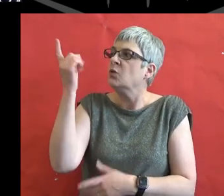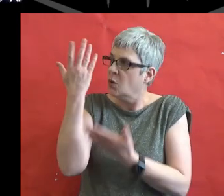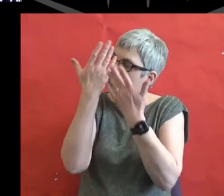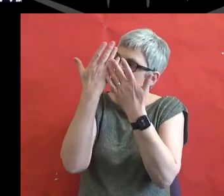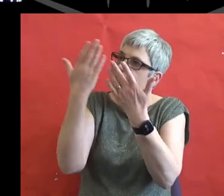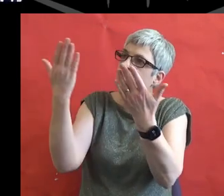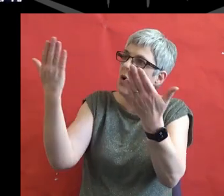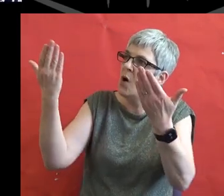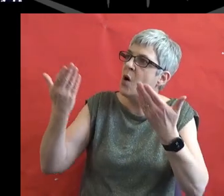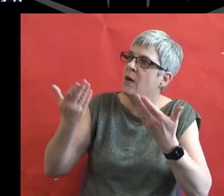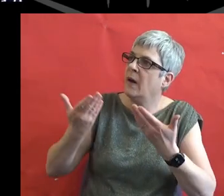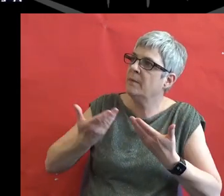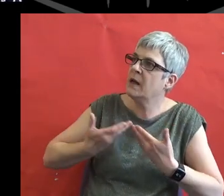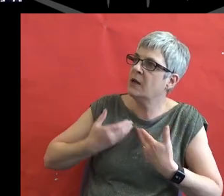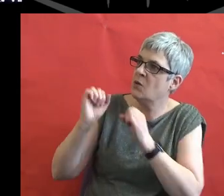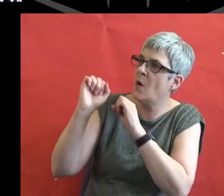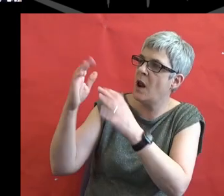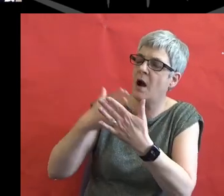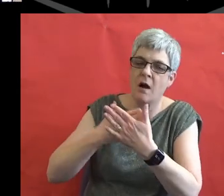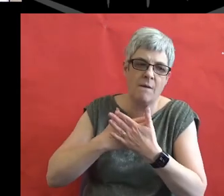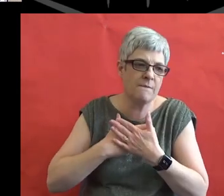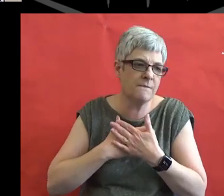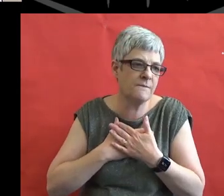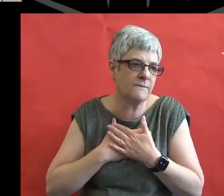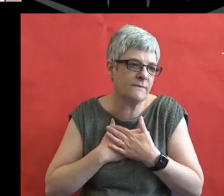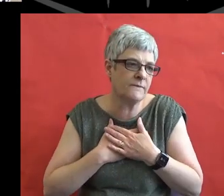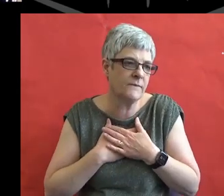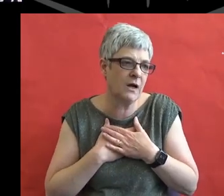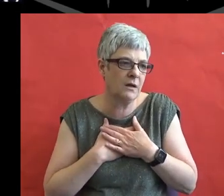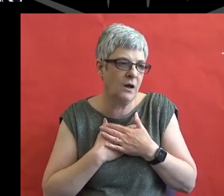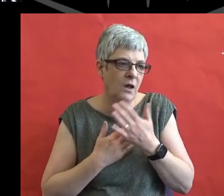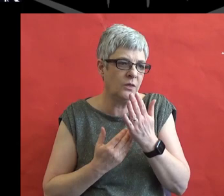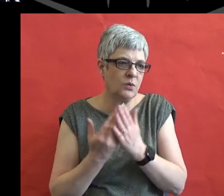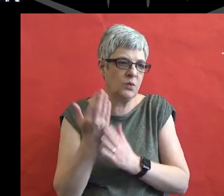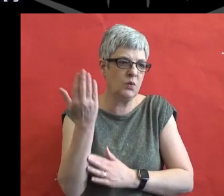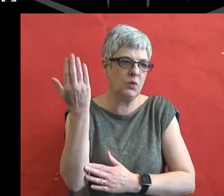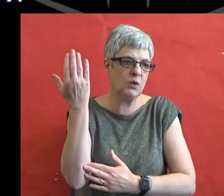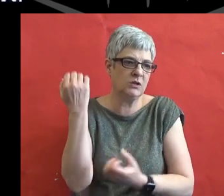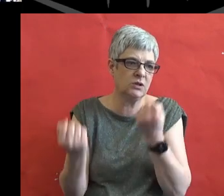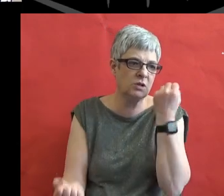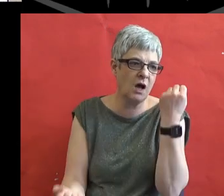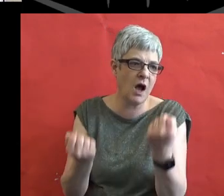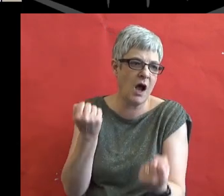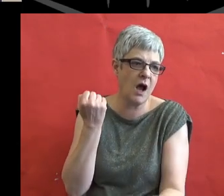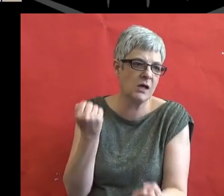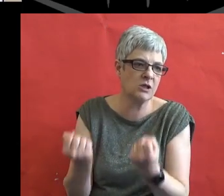you have shown me your love through the